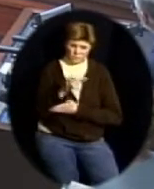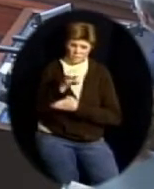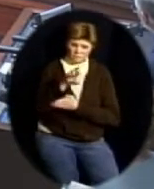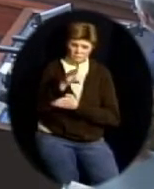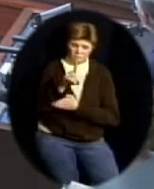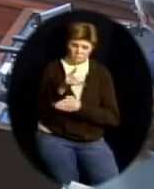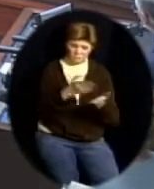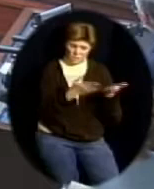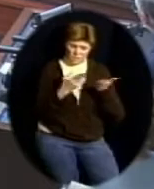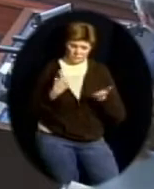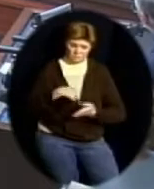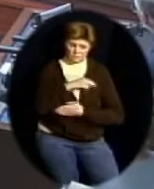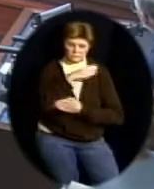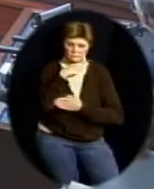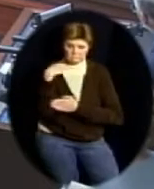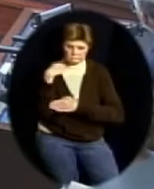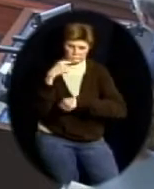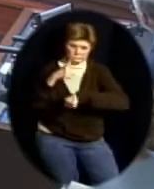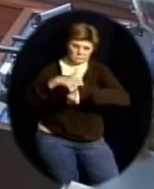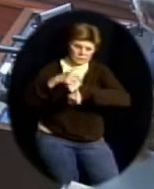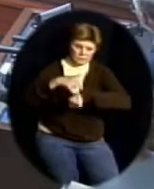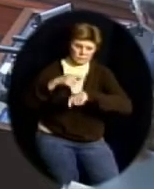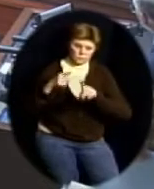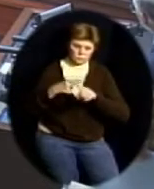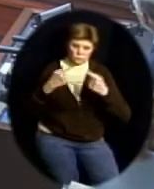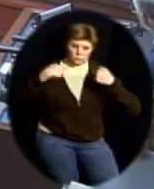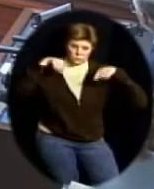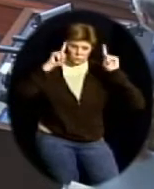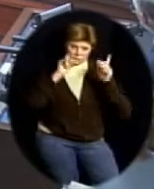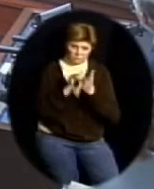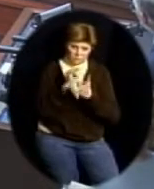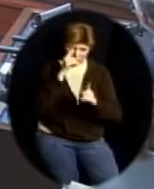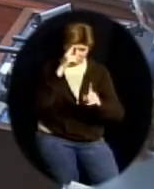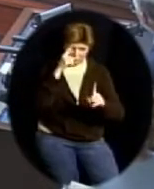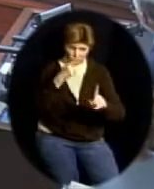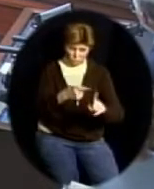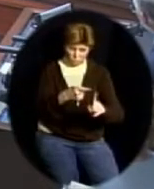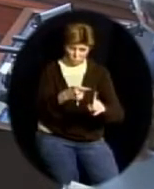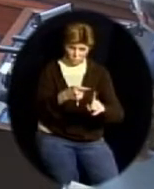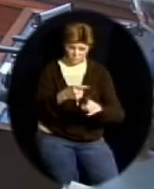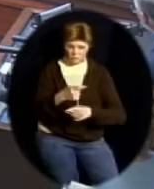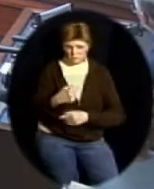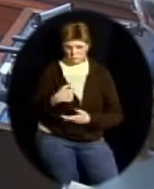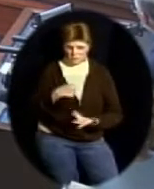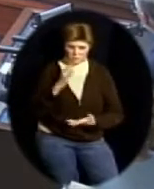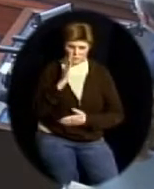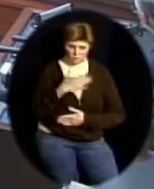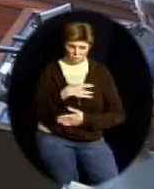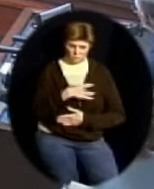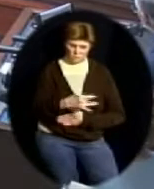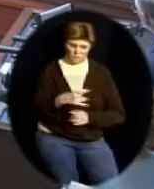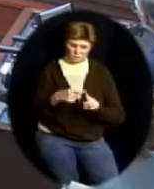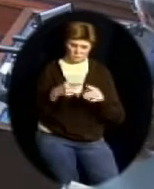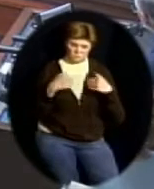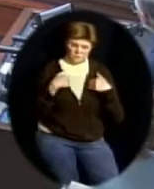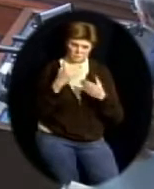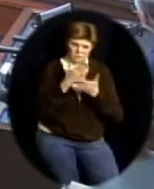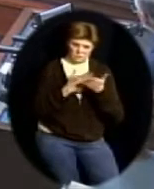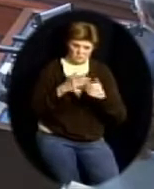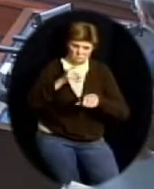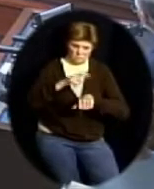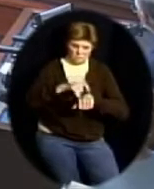I notice that's one of the areas. There's a number of areas here that are on the scorecard, and I'd like to see each one of those with